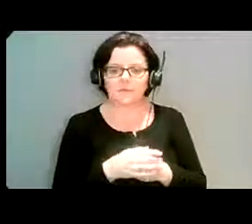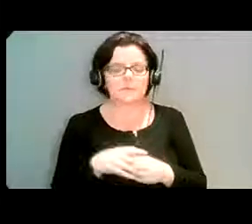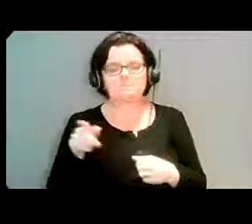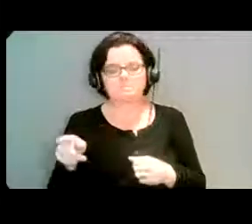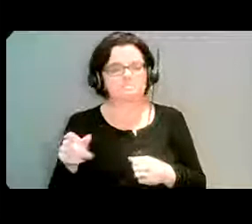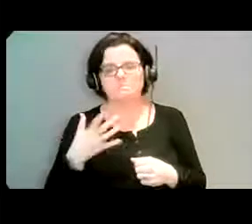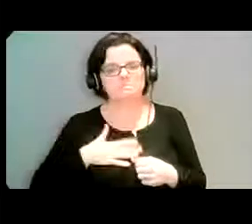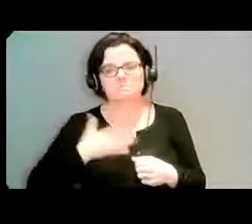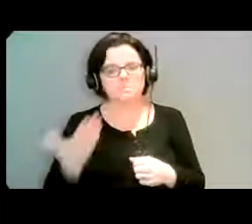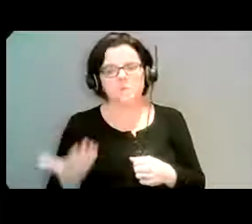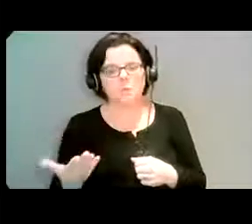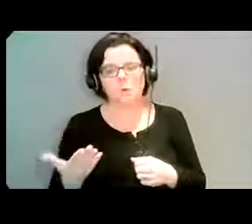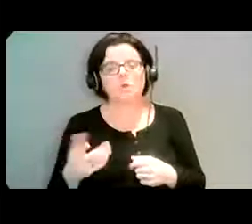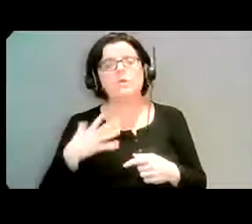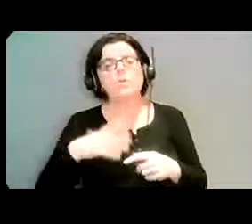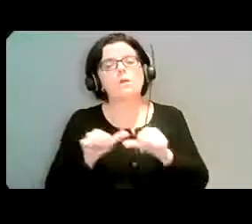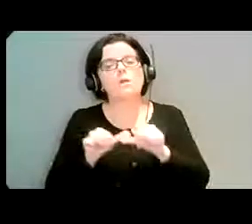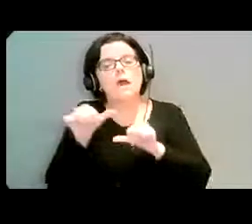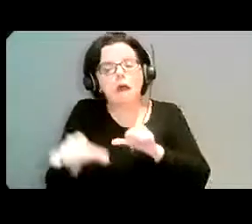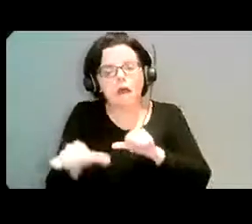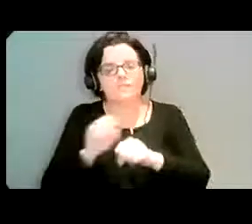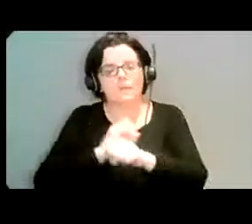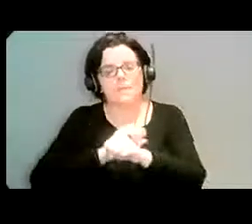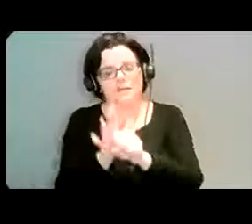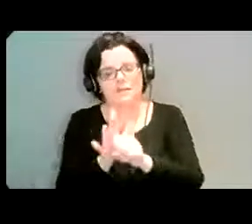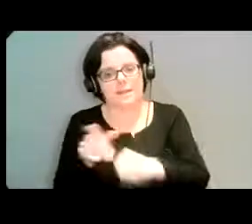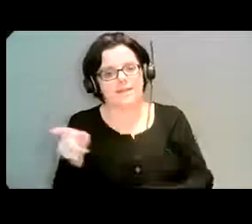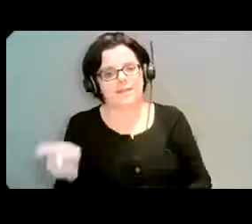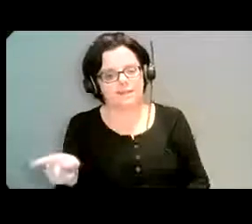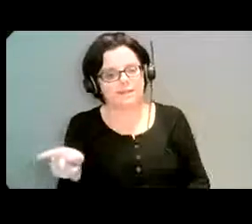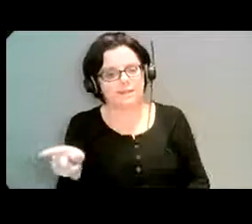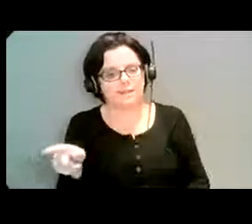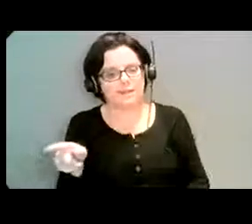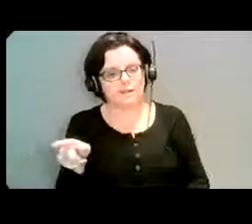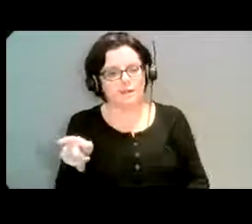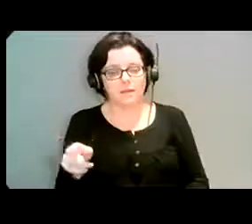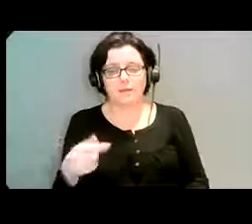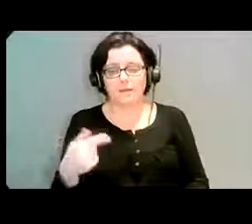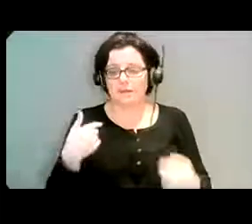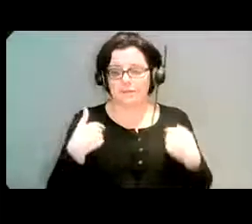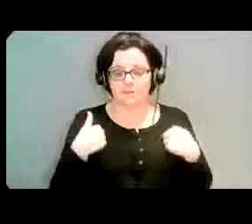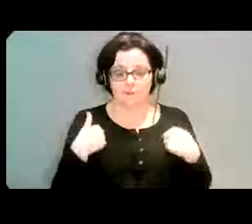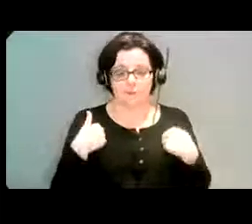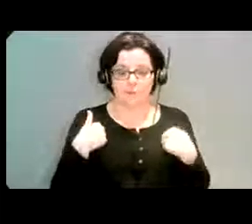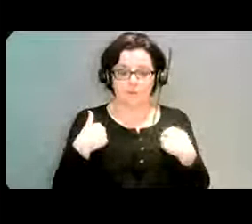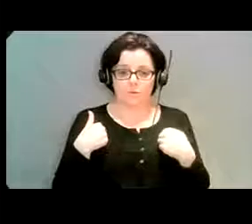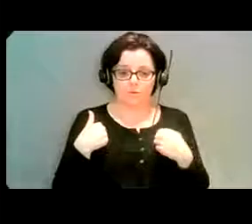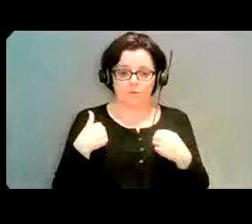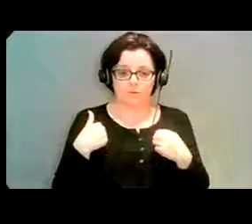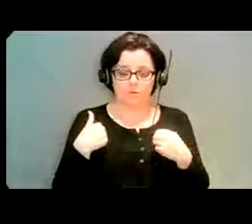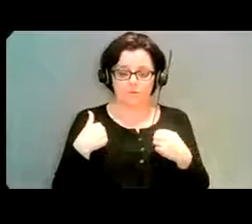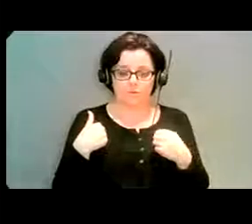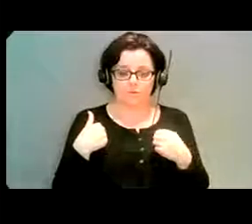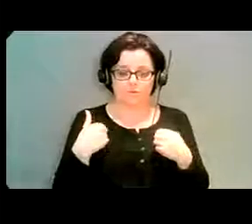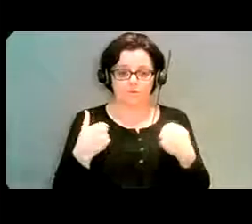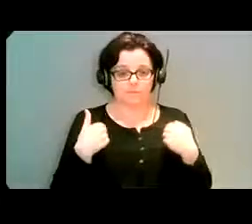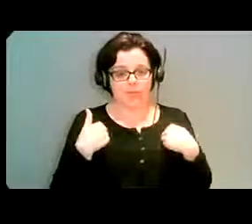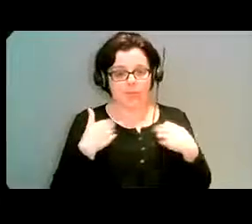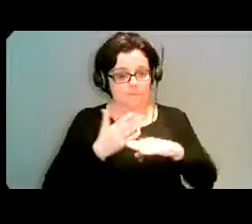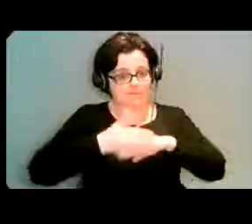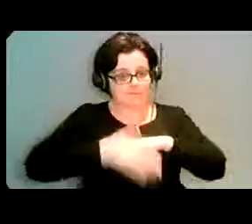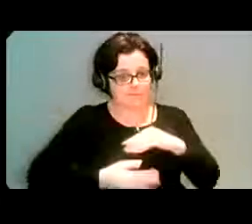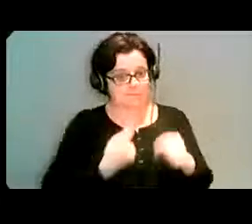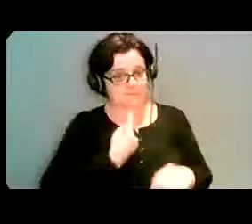till after the pandemic, but we are writing things, because I'm a very busy